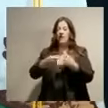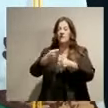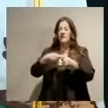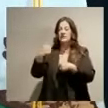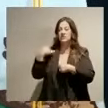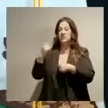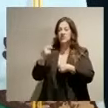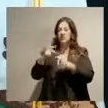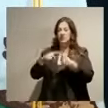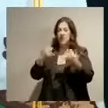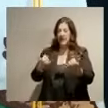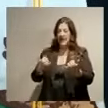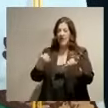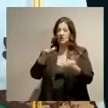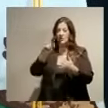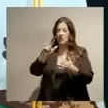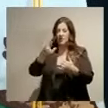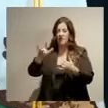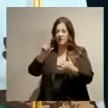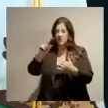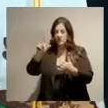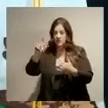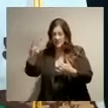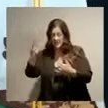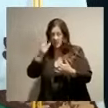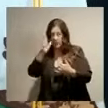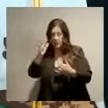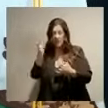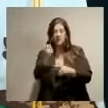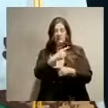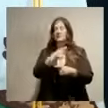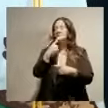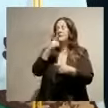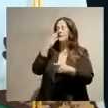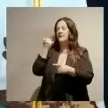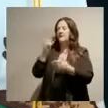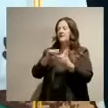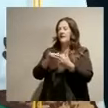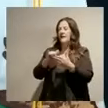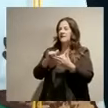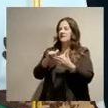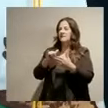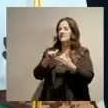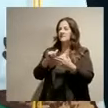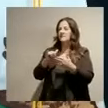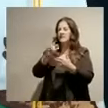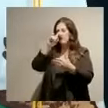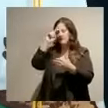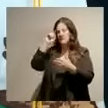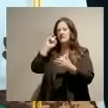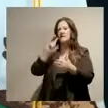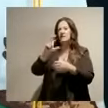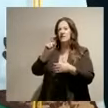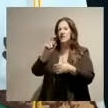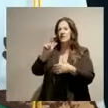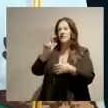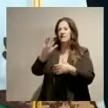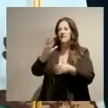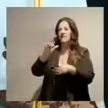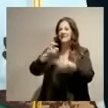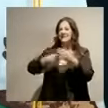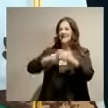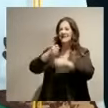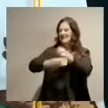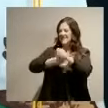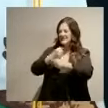until 25-26, I was wondering how that. Because it would be for the 25 tax year, so